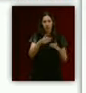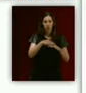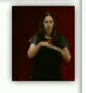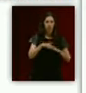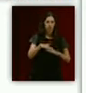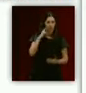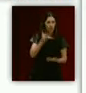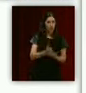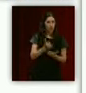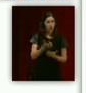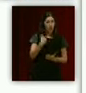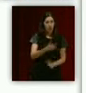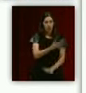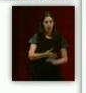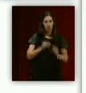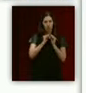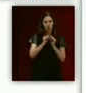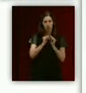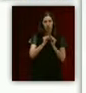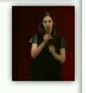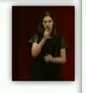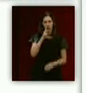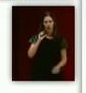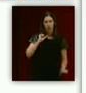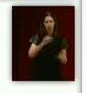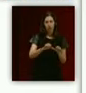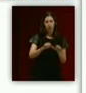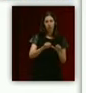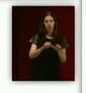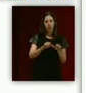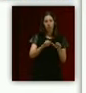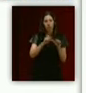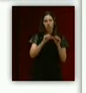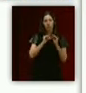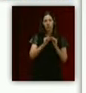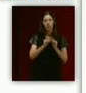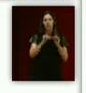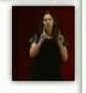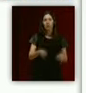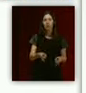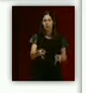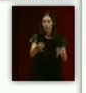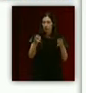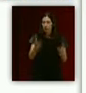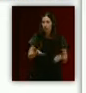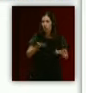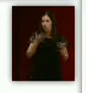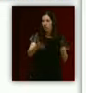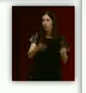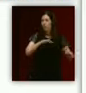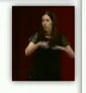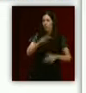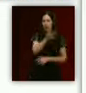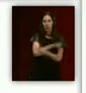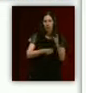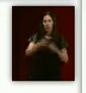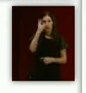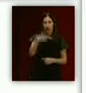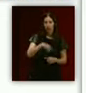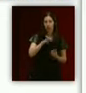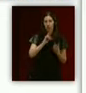developing assistance technology with numerous prototypes that we have already developed in the past years. We